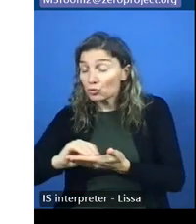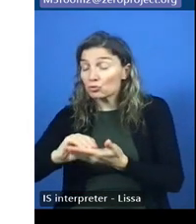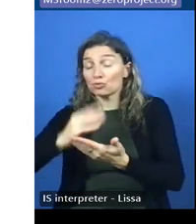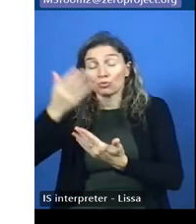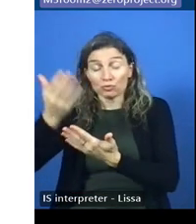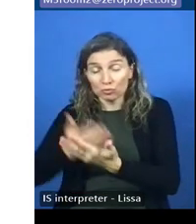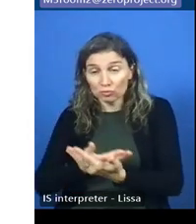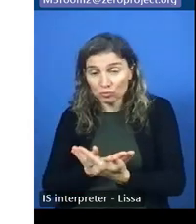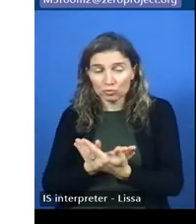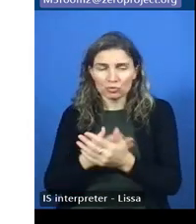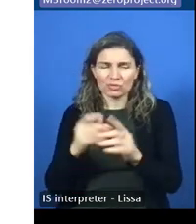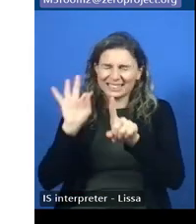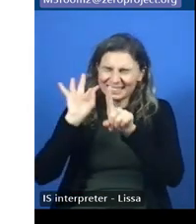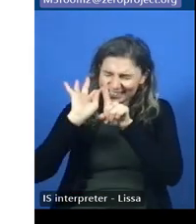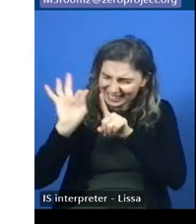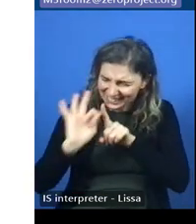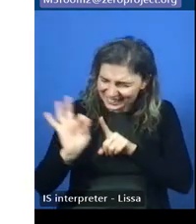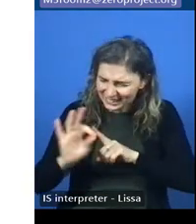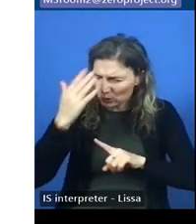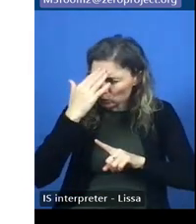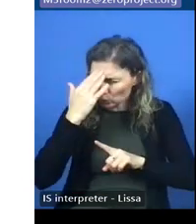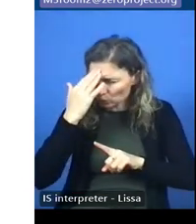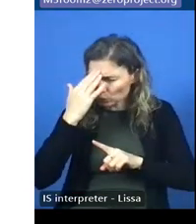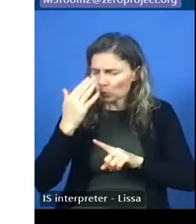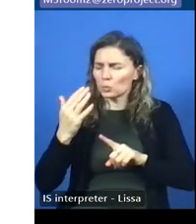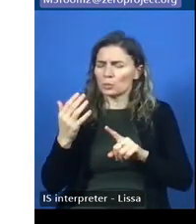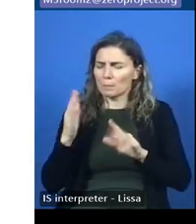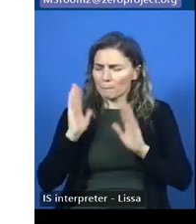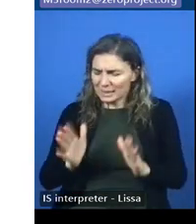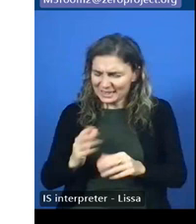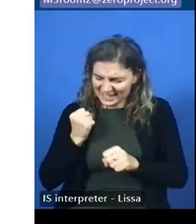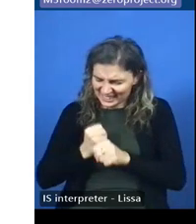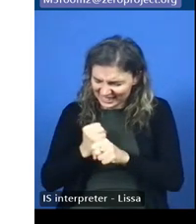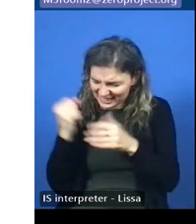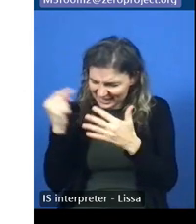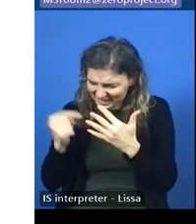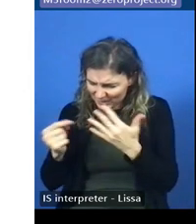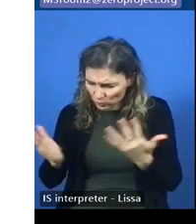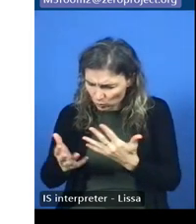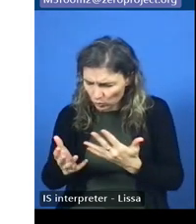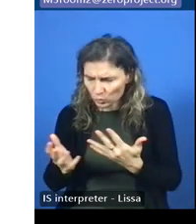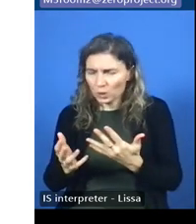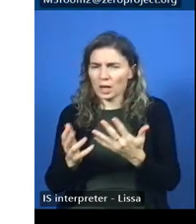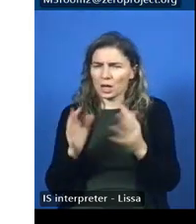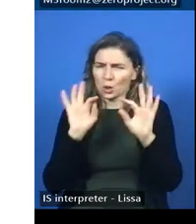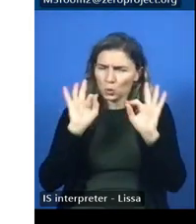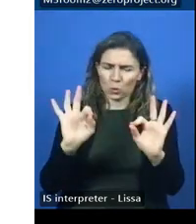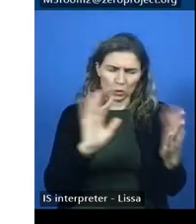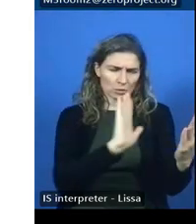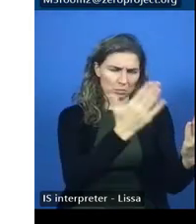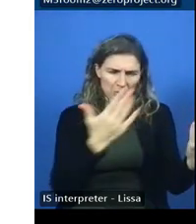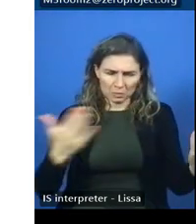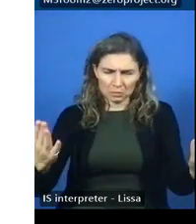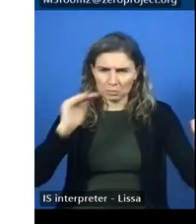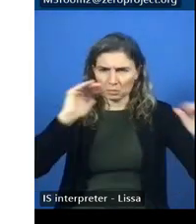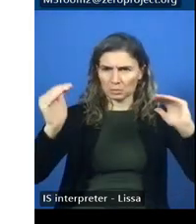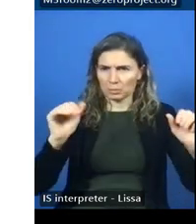what we all need to do so these commitments can become a reality around the world.